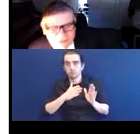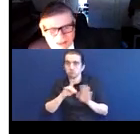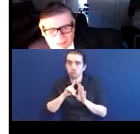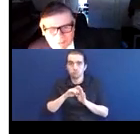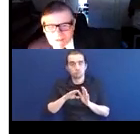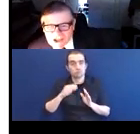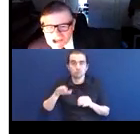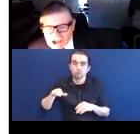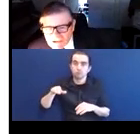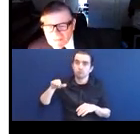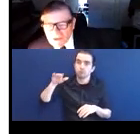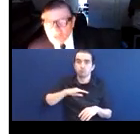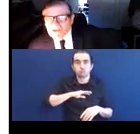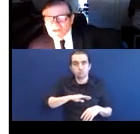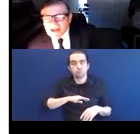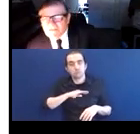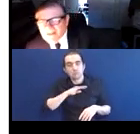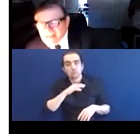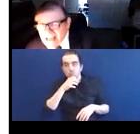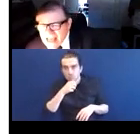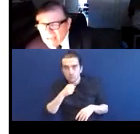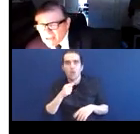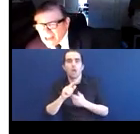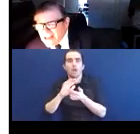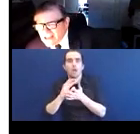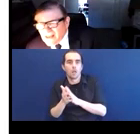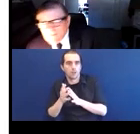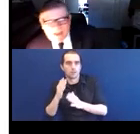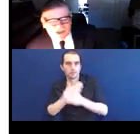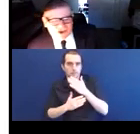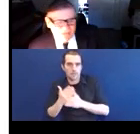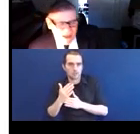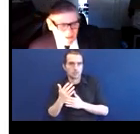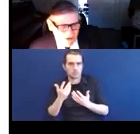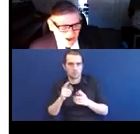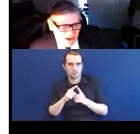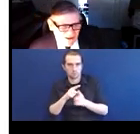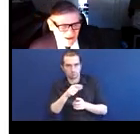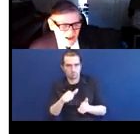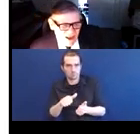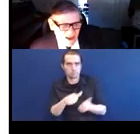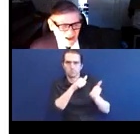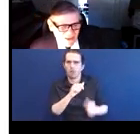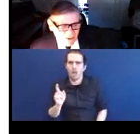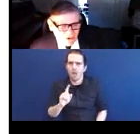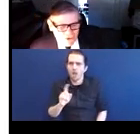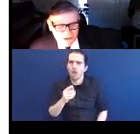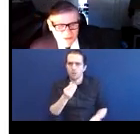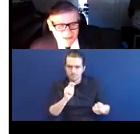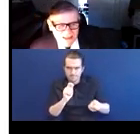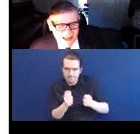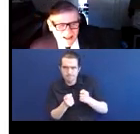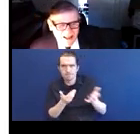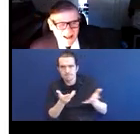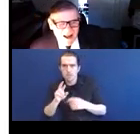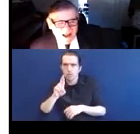Support disabled people in sheltered employment to benefit but enter the mainstream labour market. They will do much better